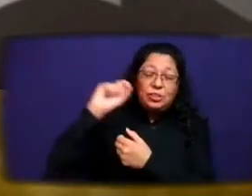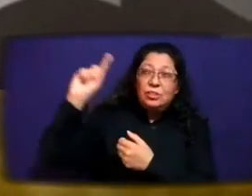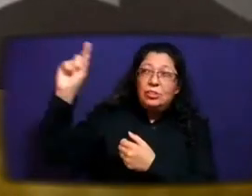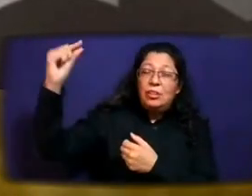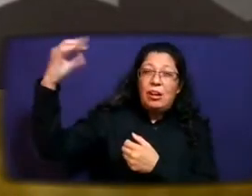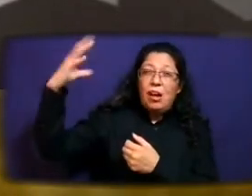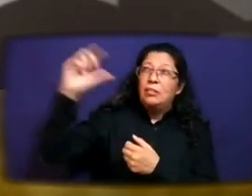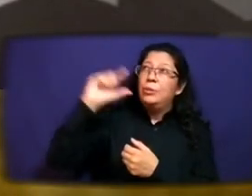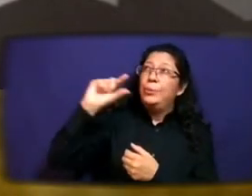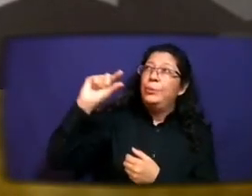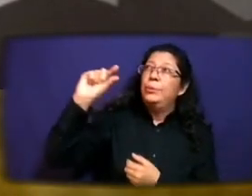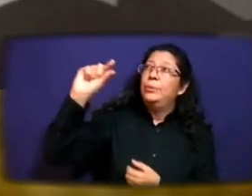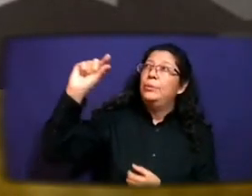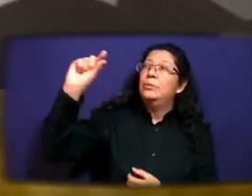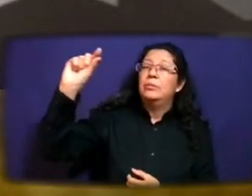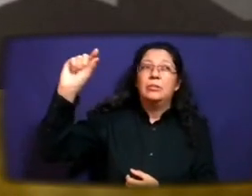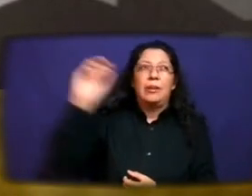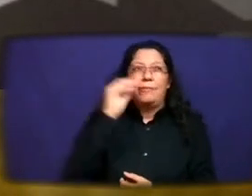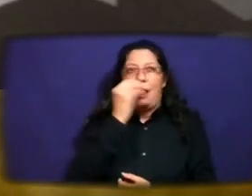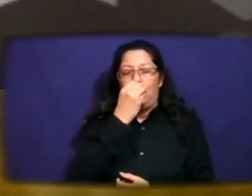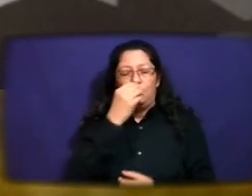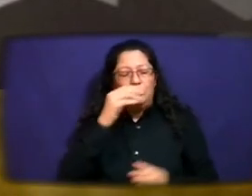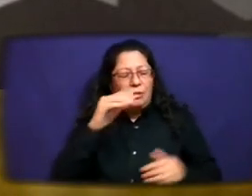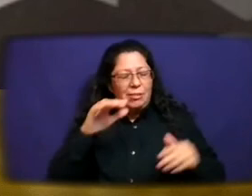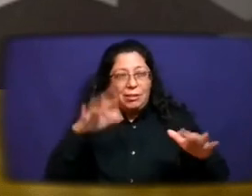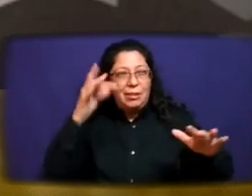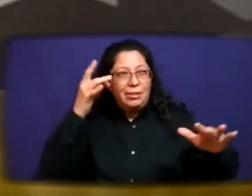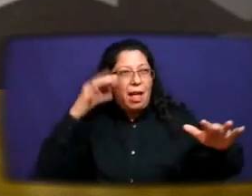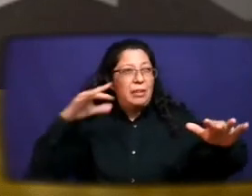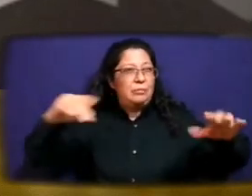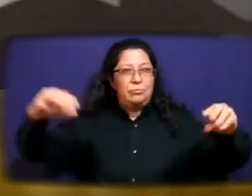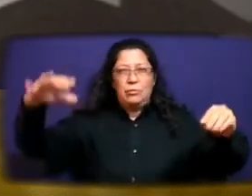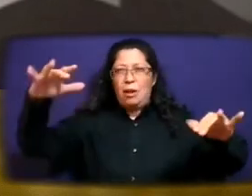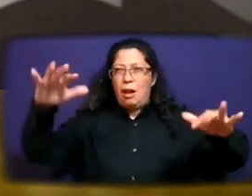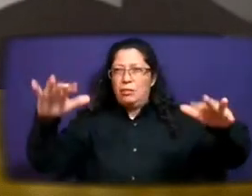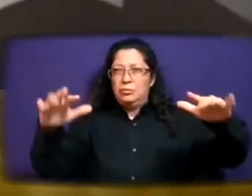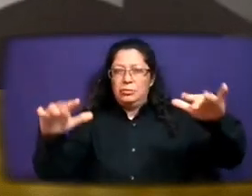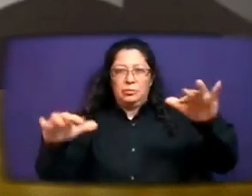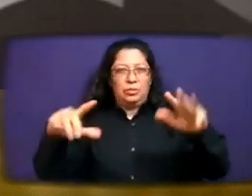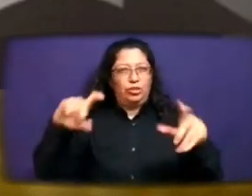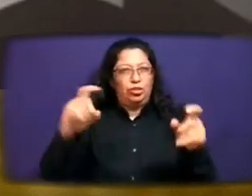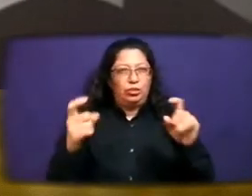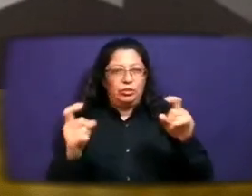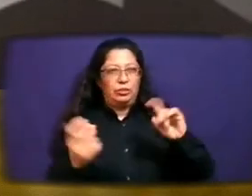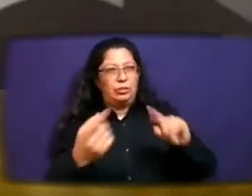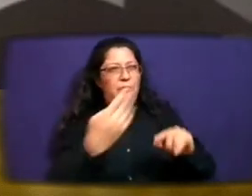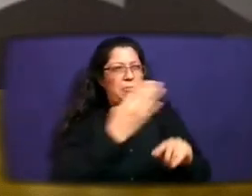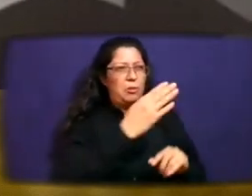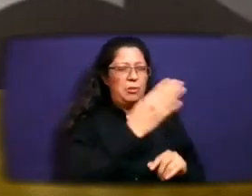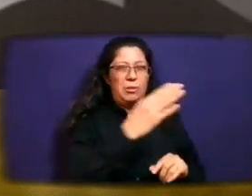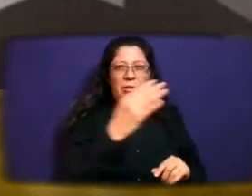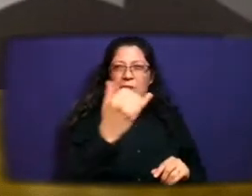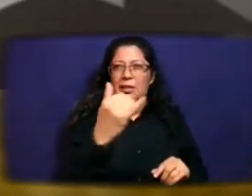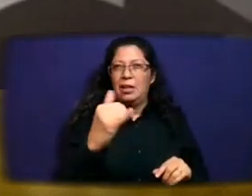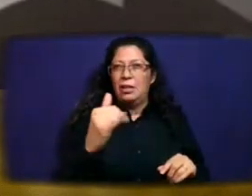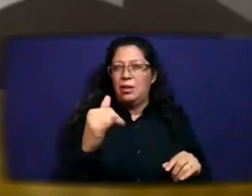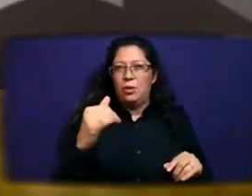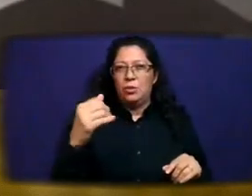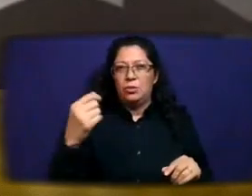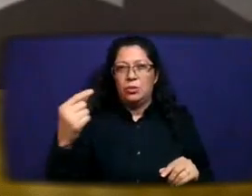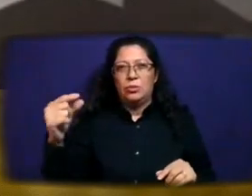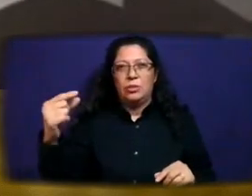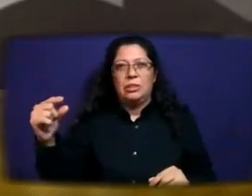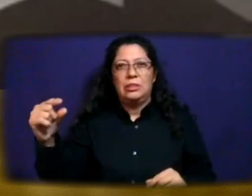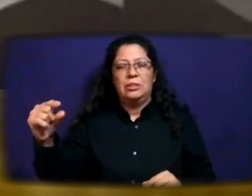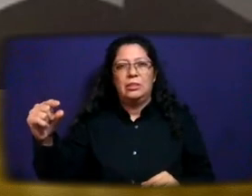Flowers everywhere float in a light that changes from blue to yellow to green.